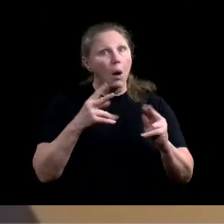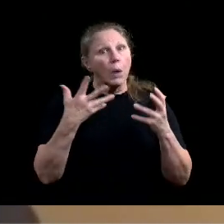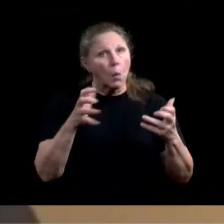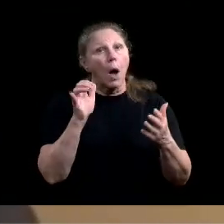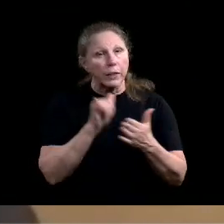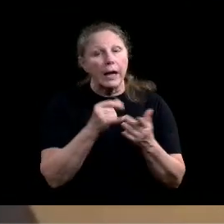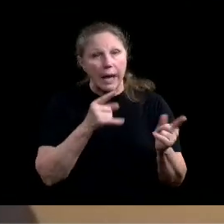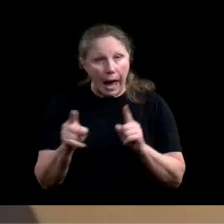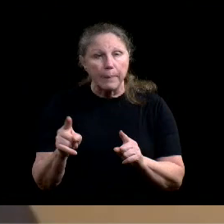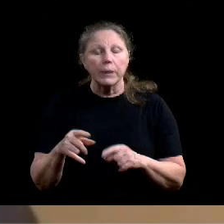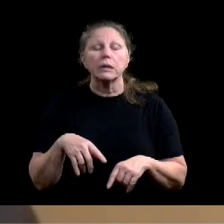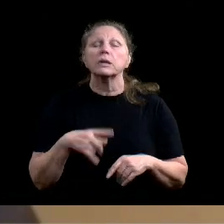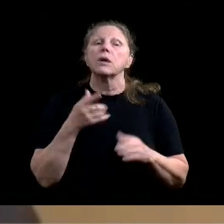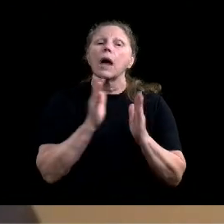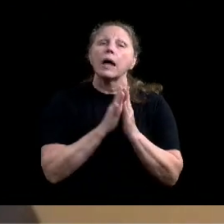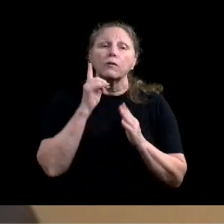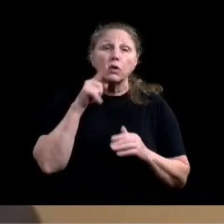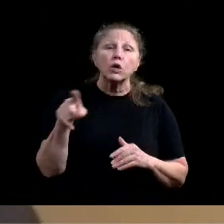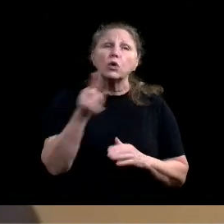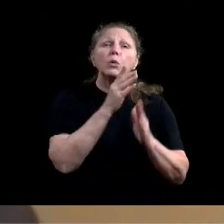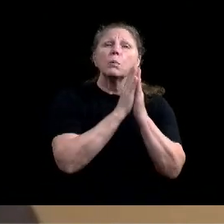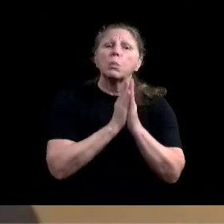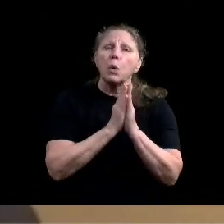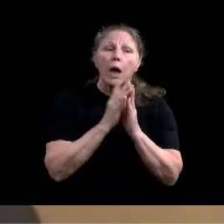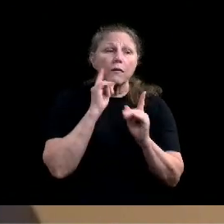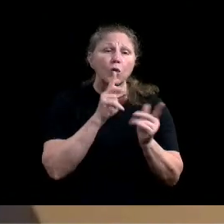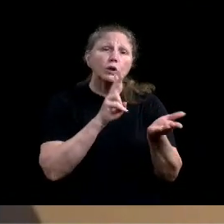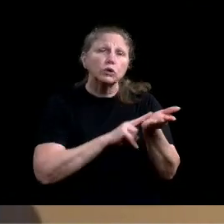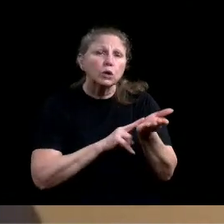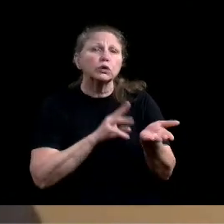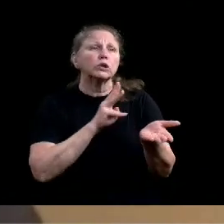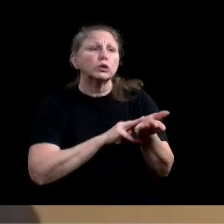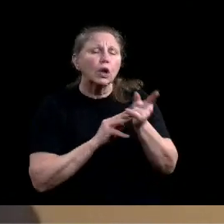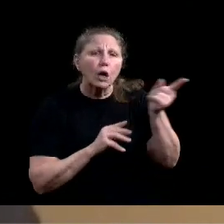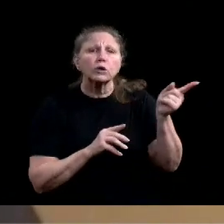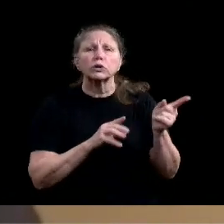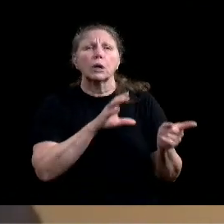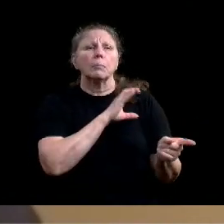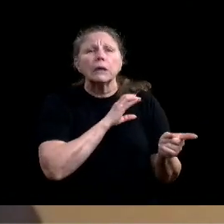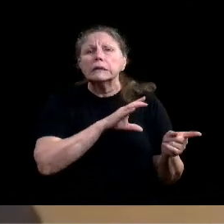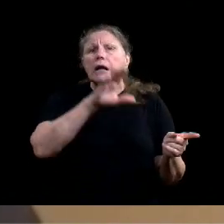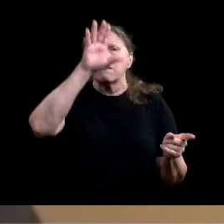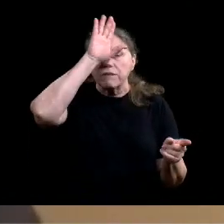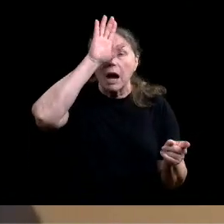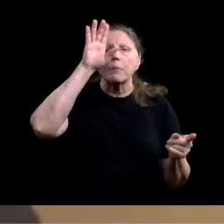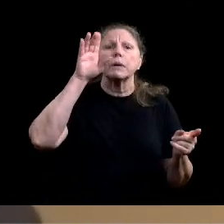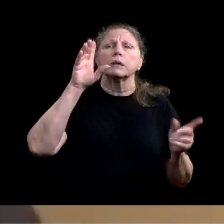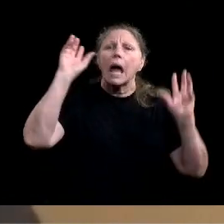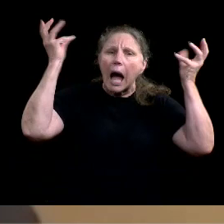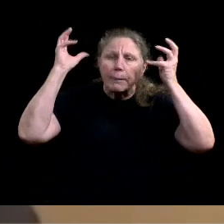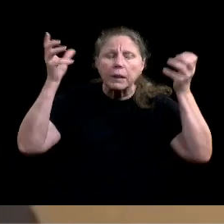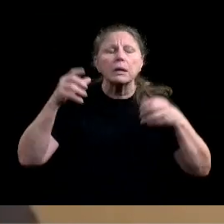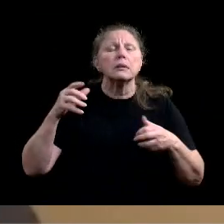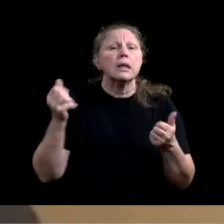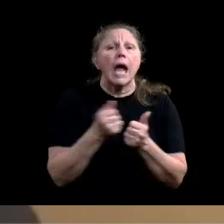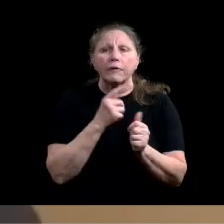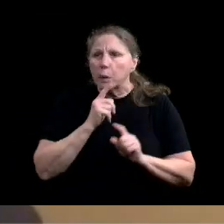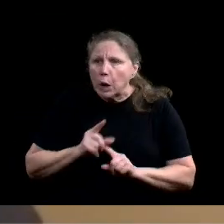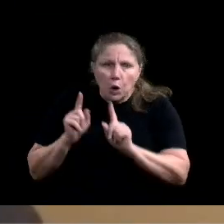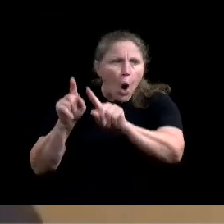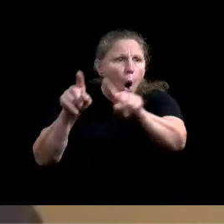healthcare workers, our first responders, and everyone who is on the front line, and for their families. This is a very stressful time for